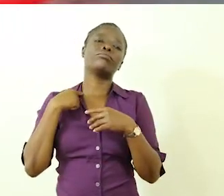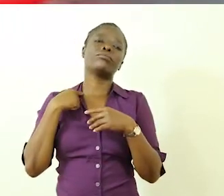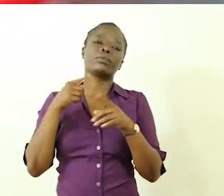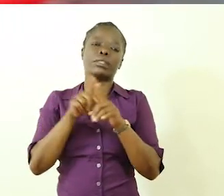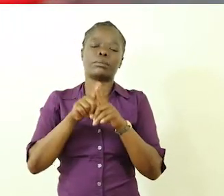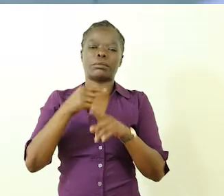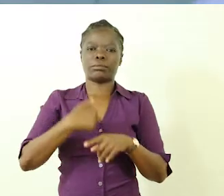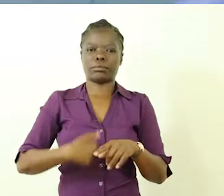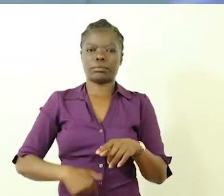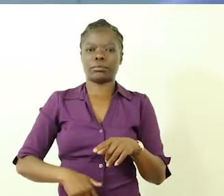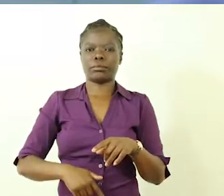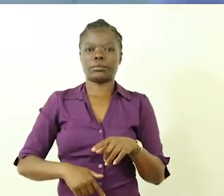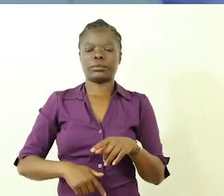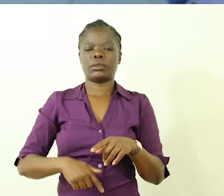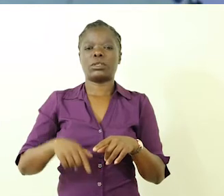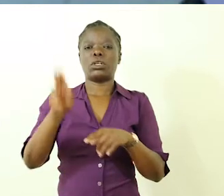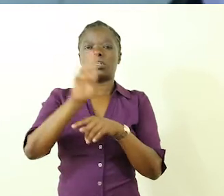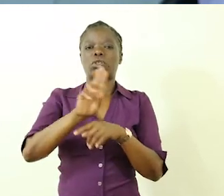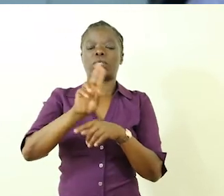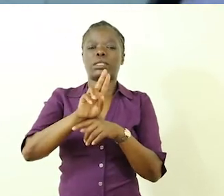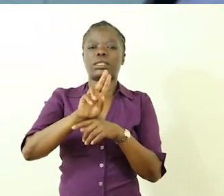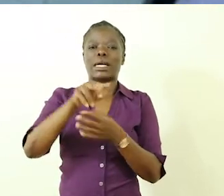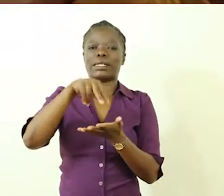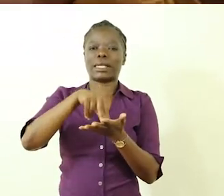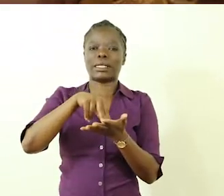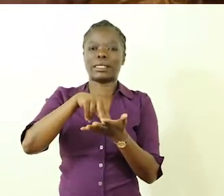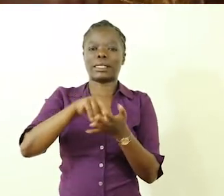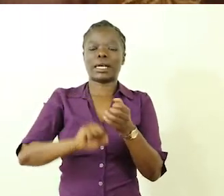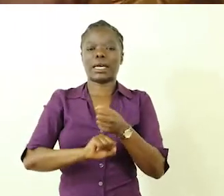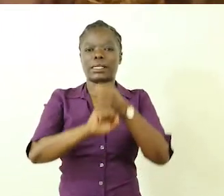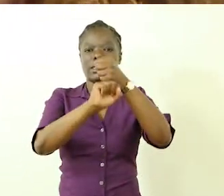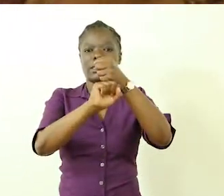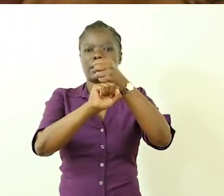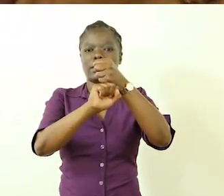muscles in this position. Use a standing aid to train standing.